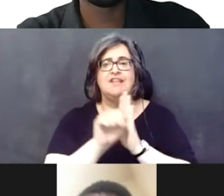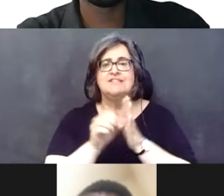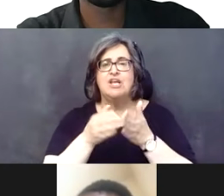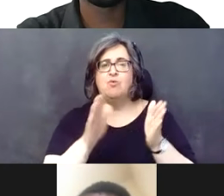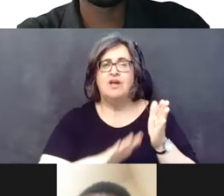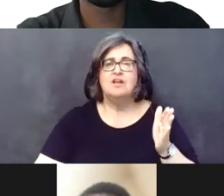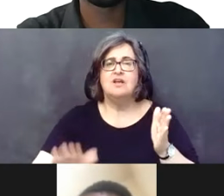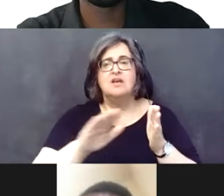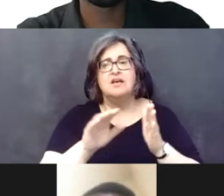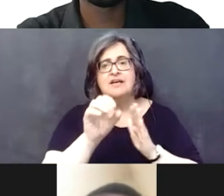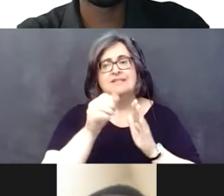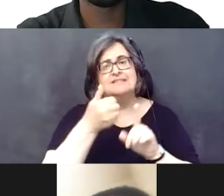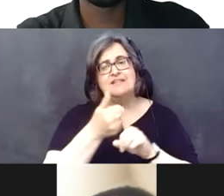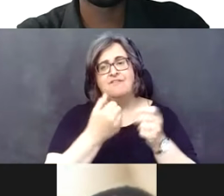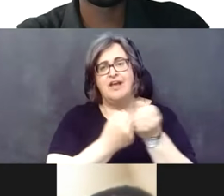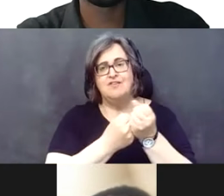self-advocacy group